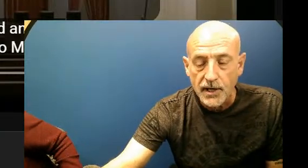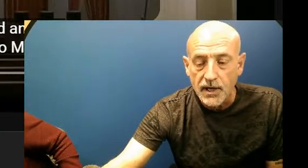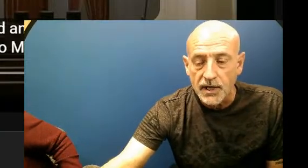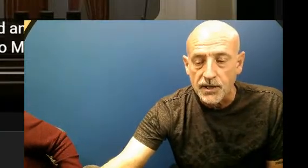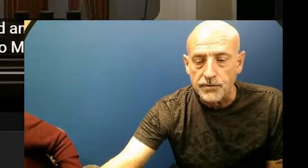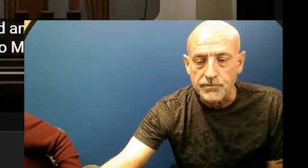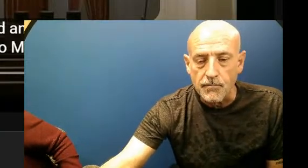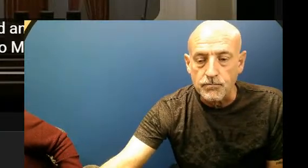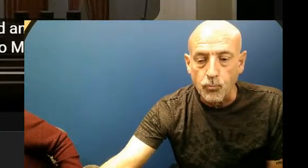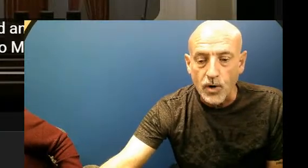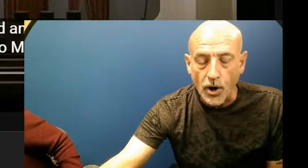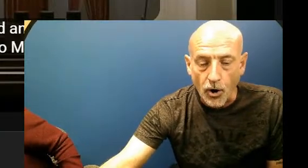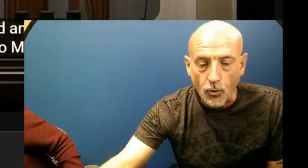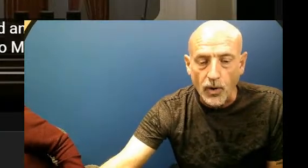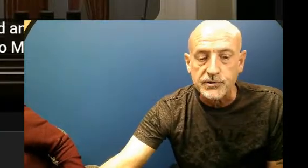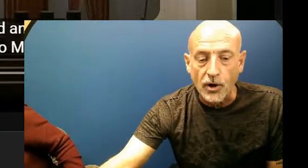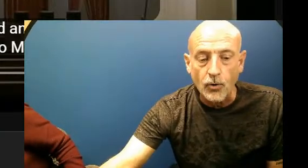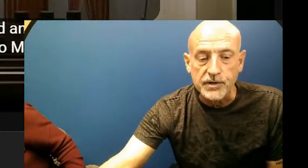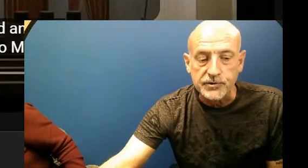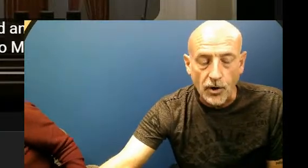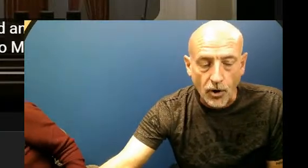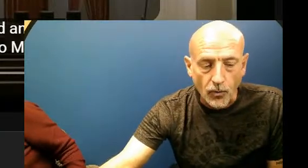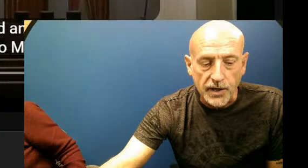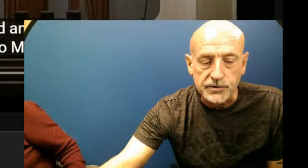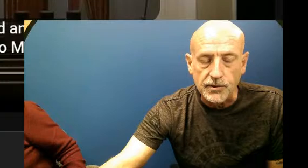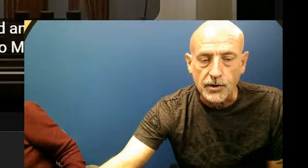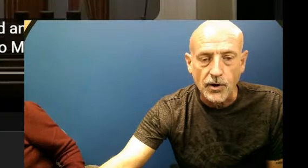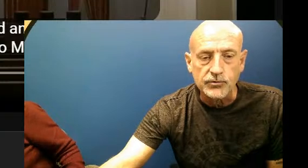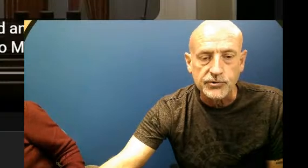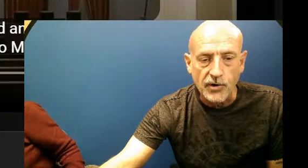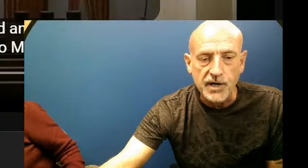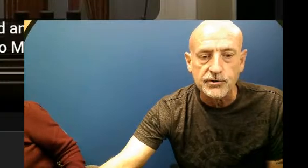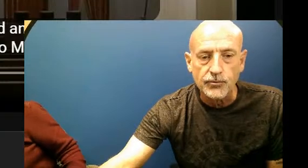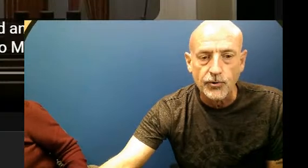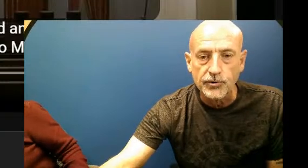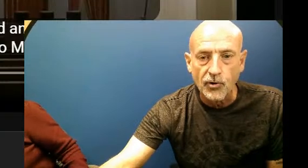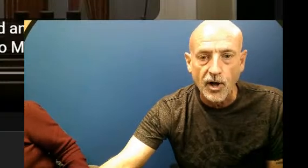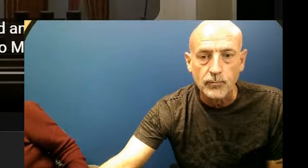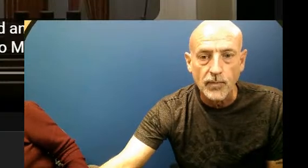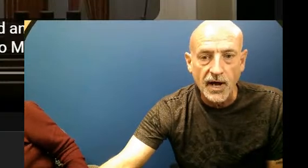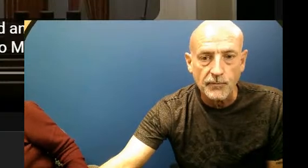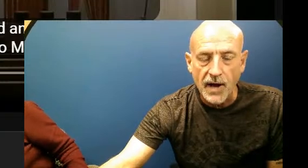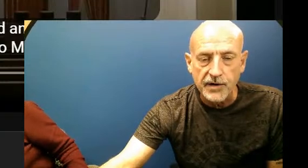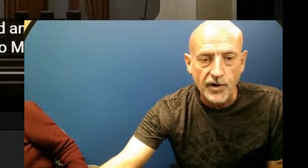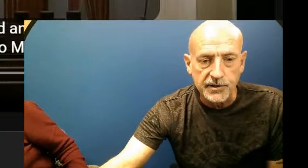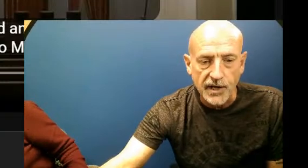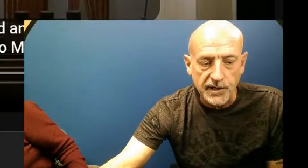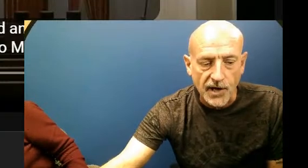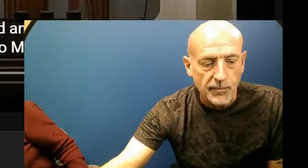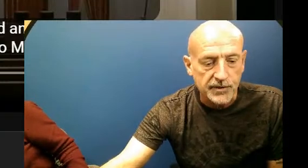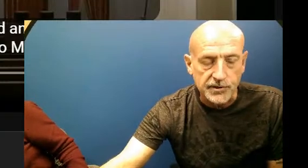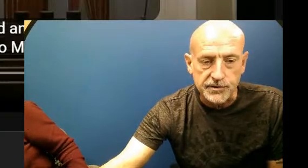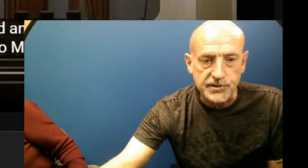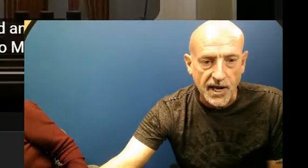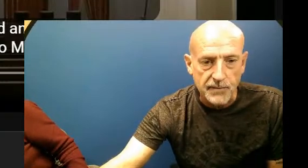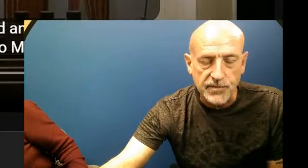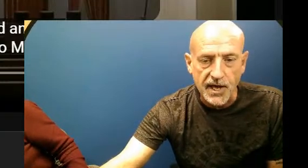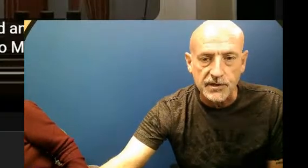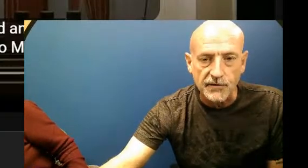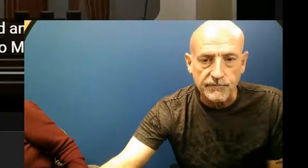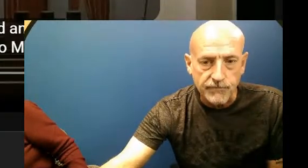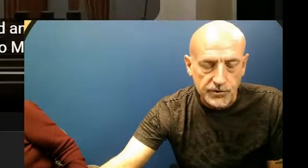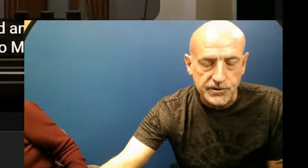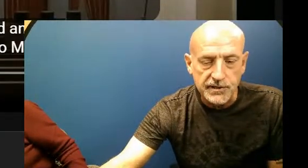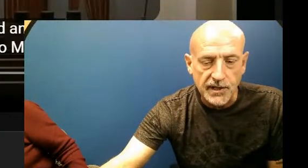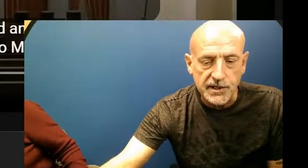things, we always go straight to the root of the problem. I have a background in economics. It's the same